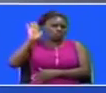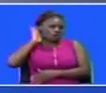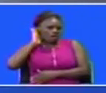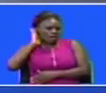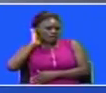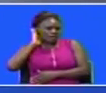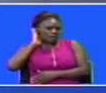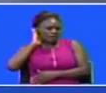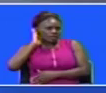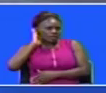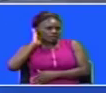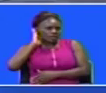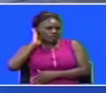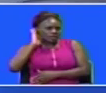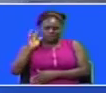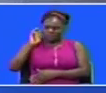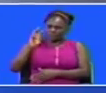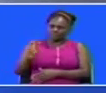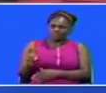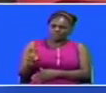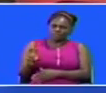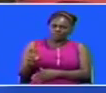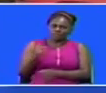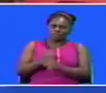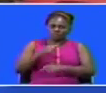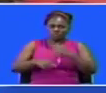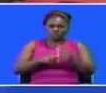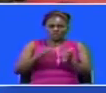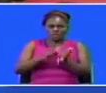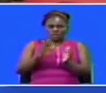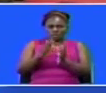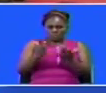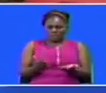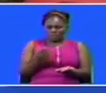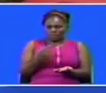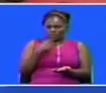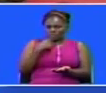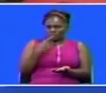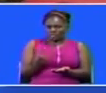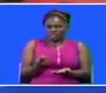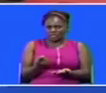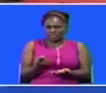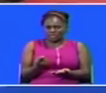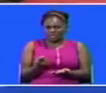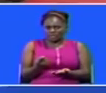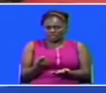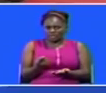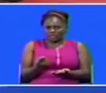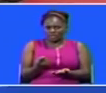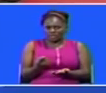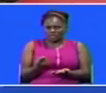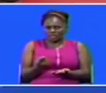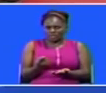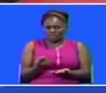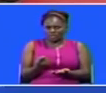seen, put it into action. In the Bible, and which I said that I was going to probably, when Rehoboam took over